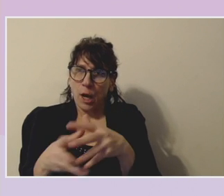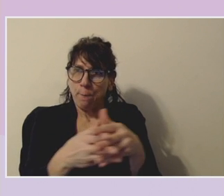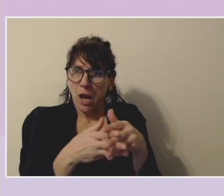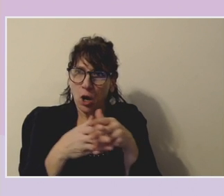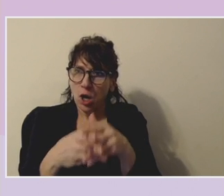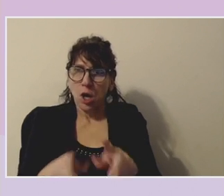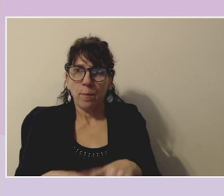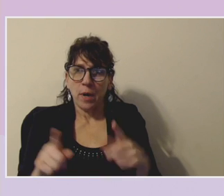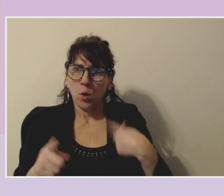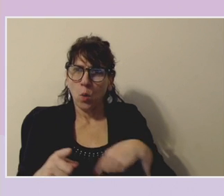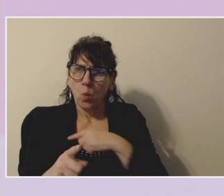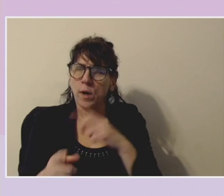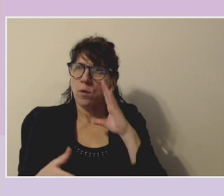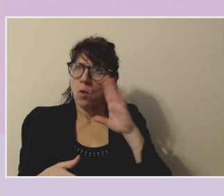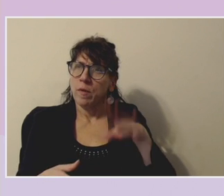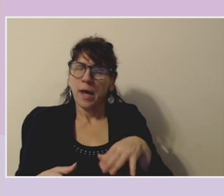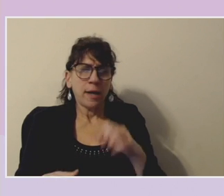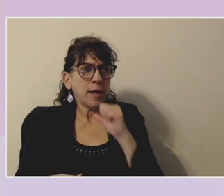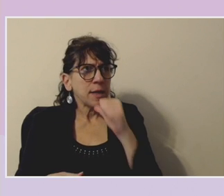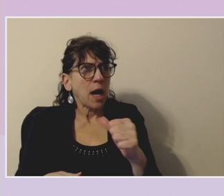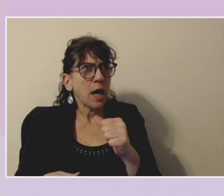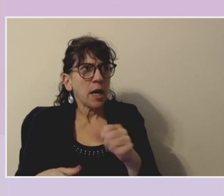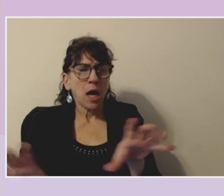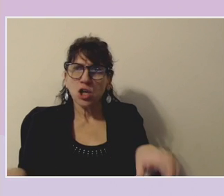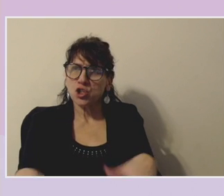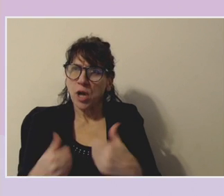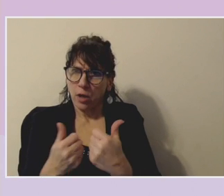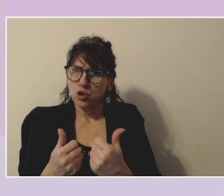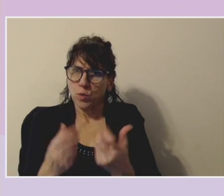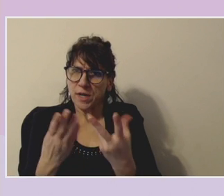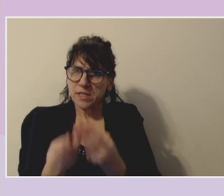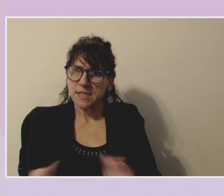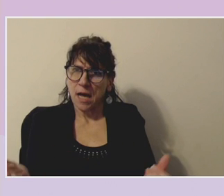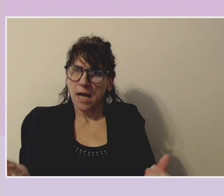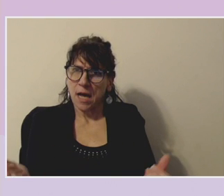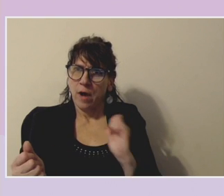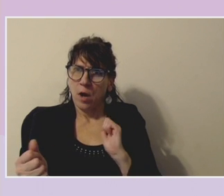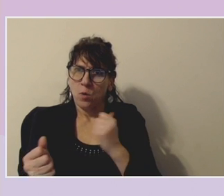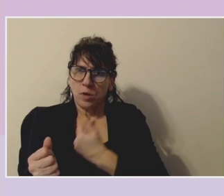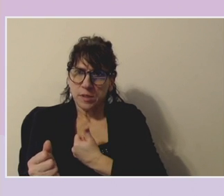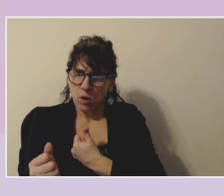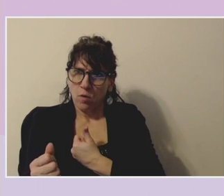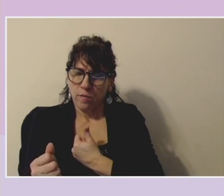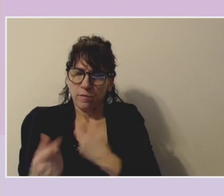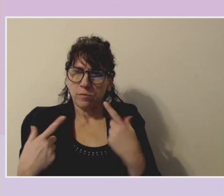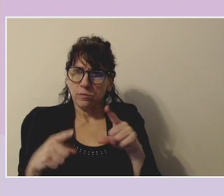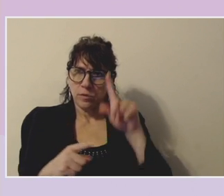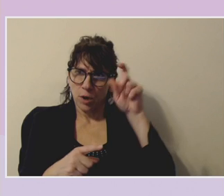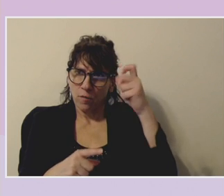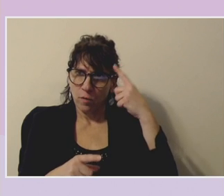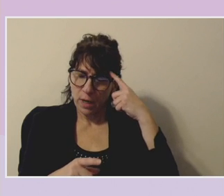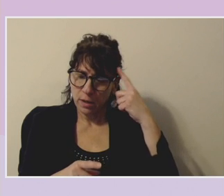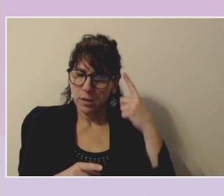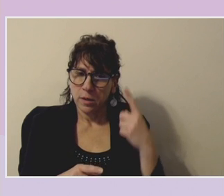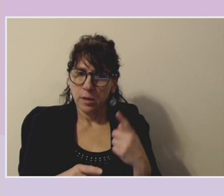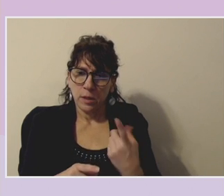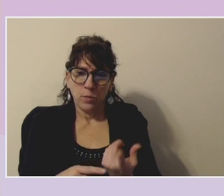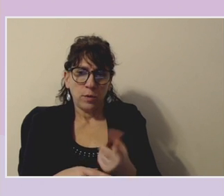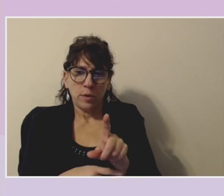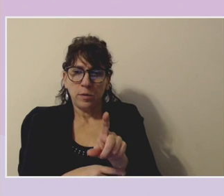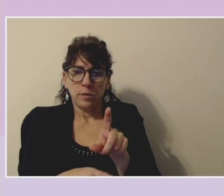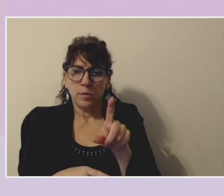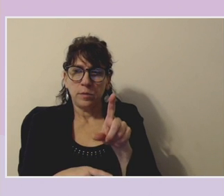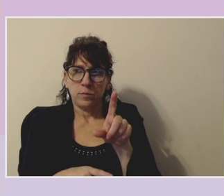know that it's not a challenge that we can solve on our own in government. We all must be in